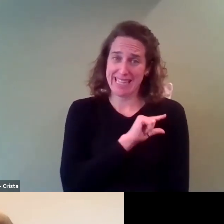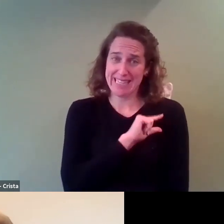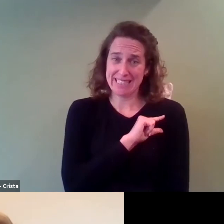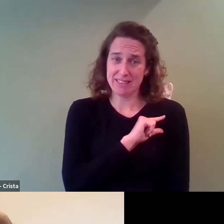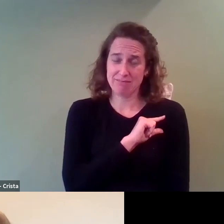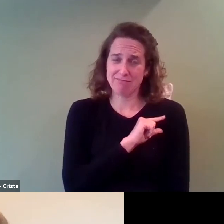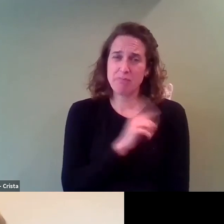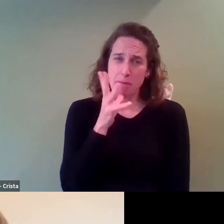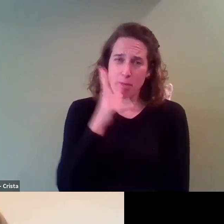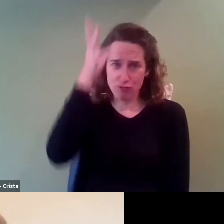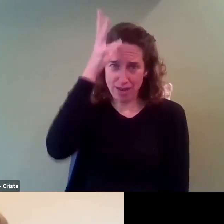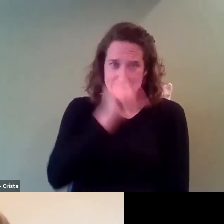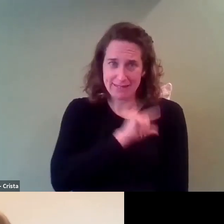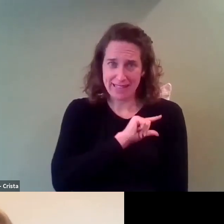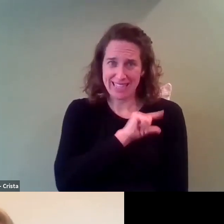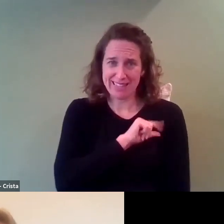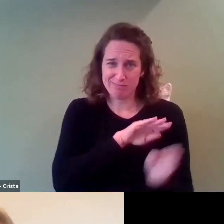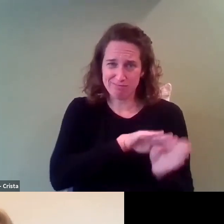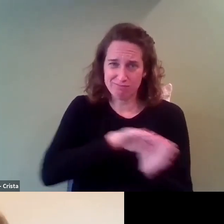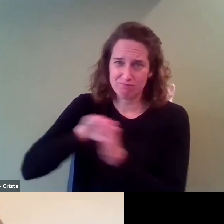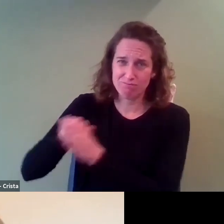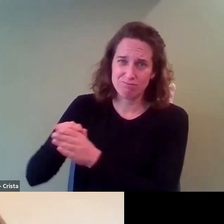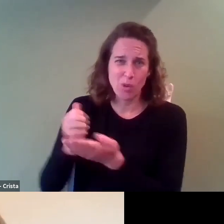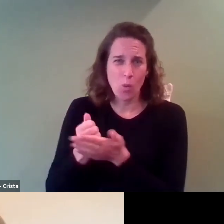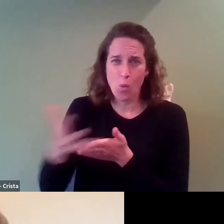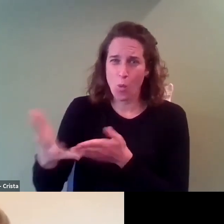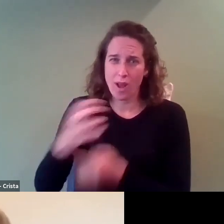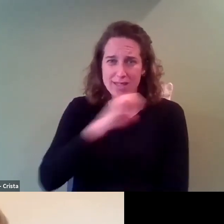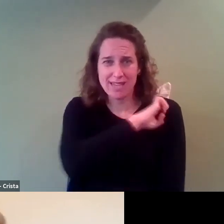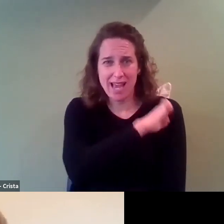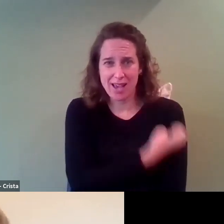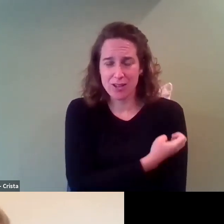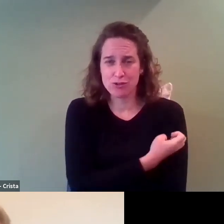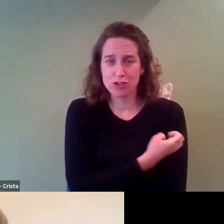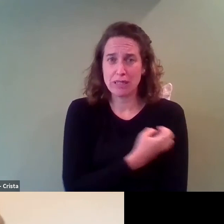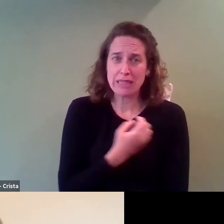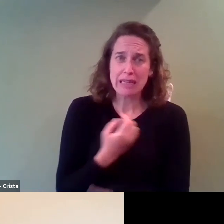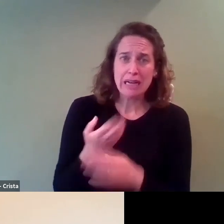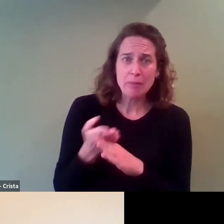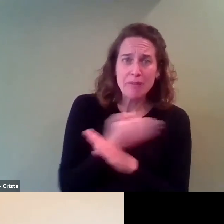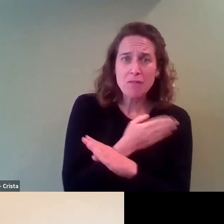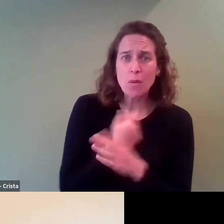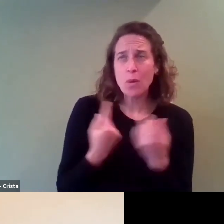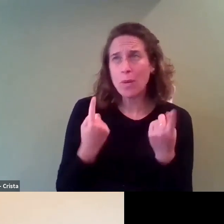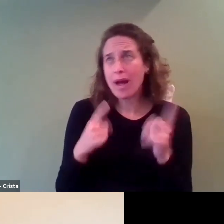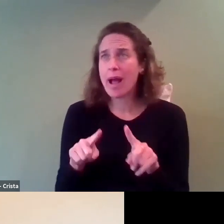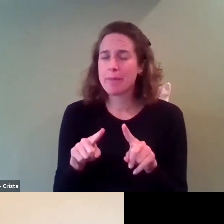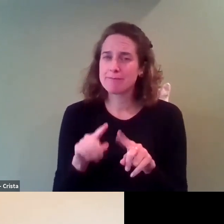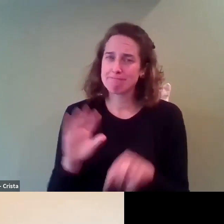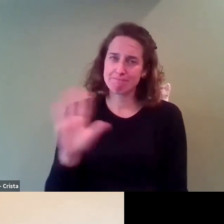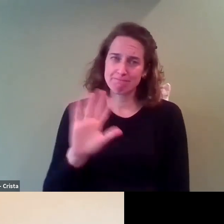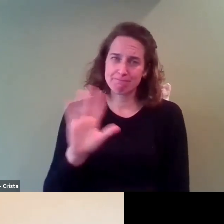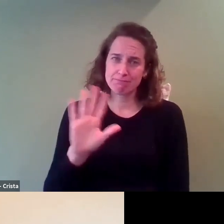guilt aside. You know, we waste a lot of energy feeling bad about things that happened or whatever. Let's just